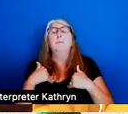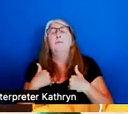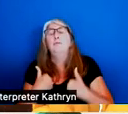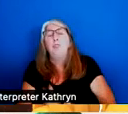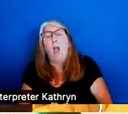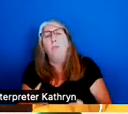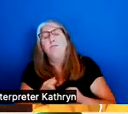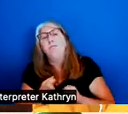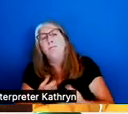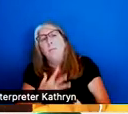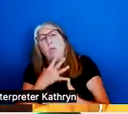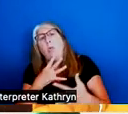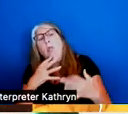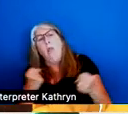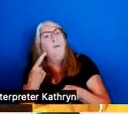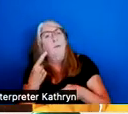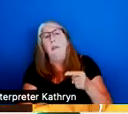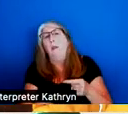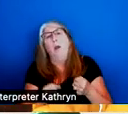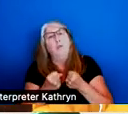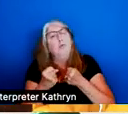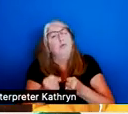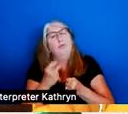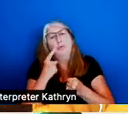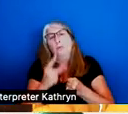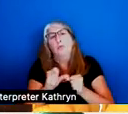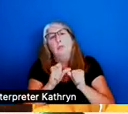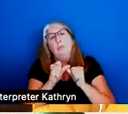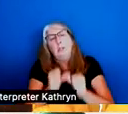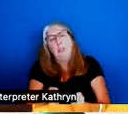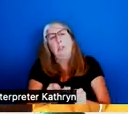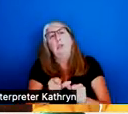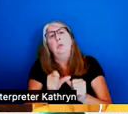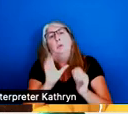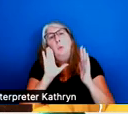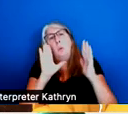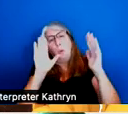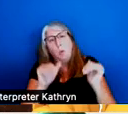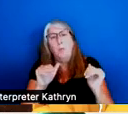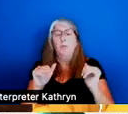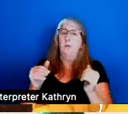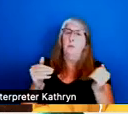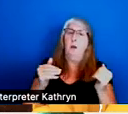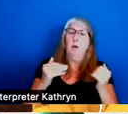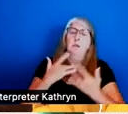muster the strength to conjure hope from our overwhelming